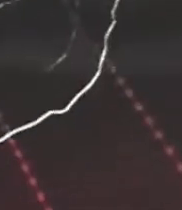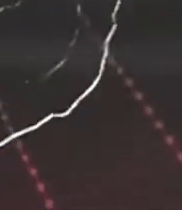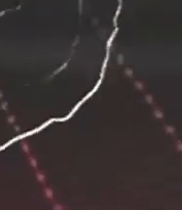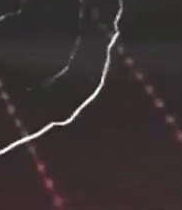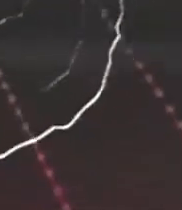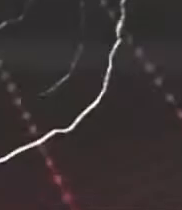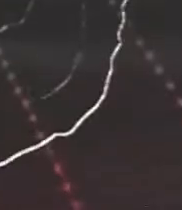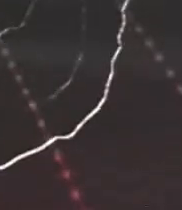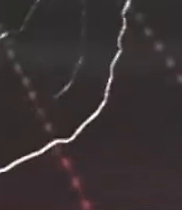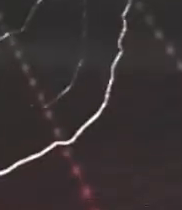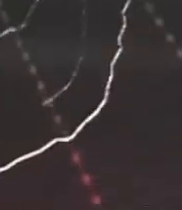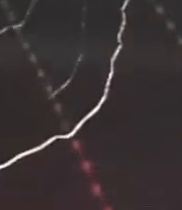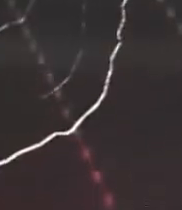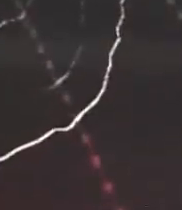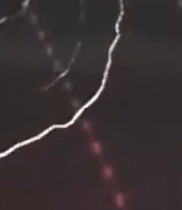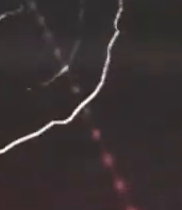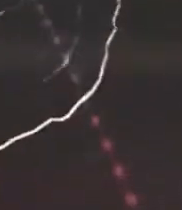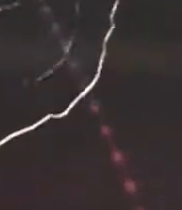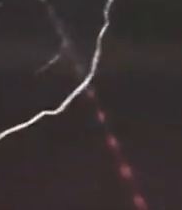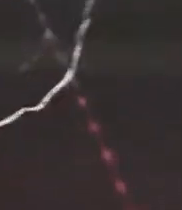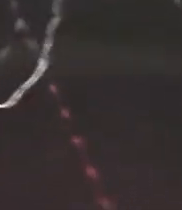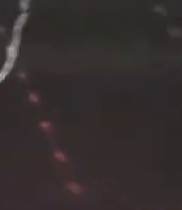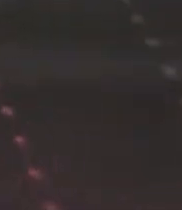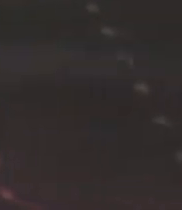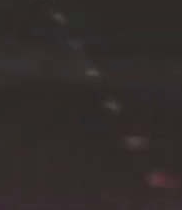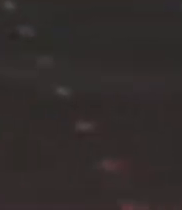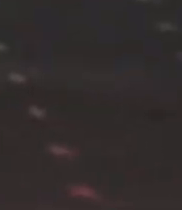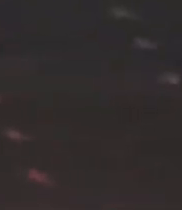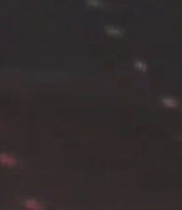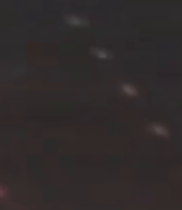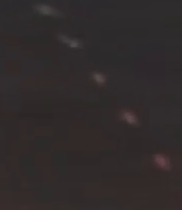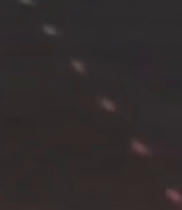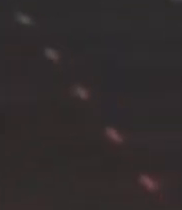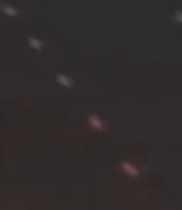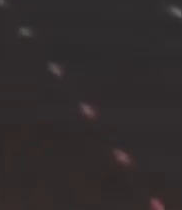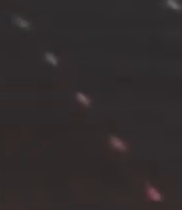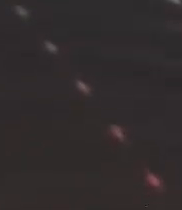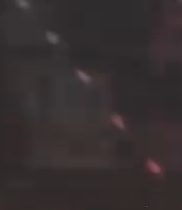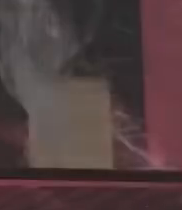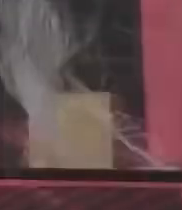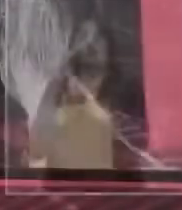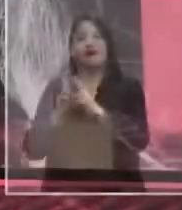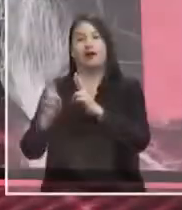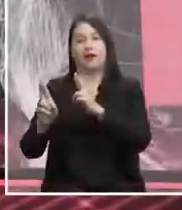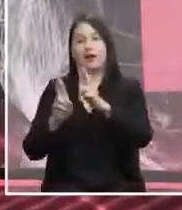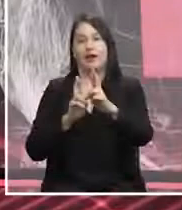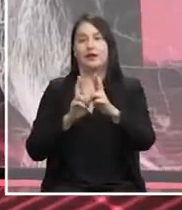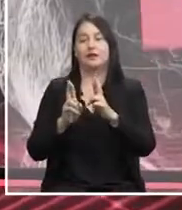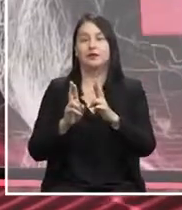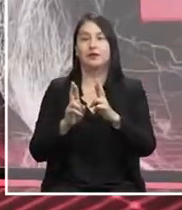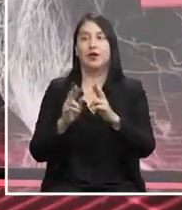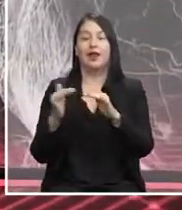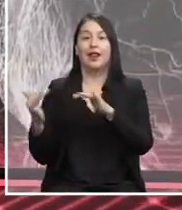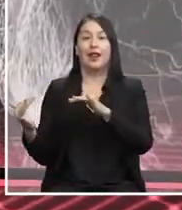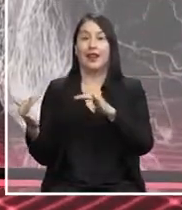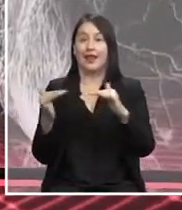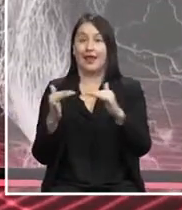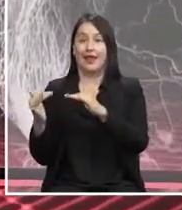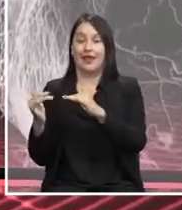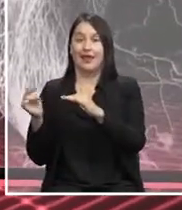it explains a lot on the relationship between war and politics.